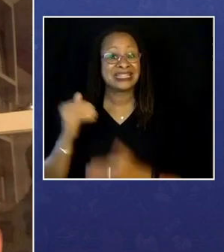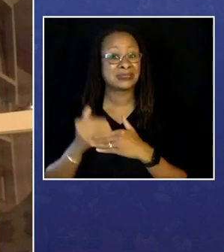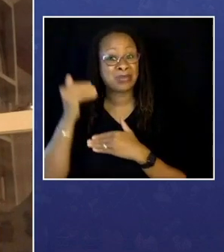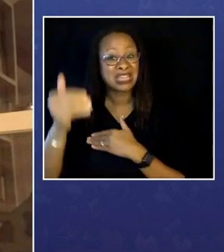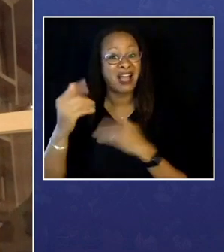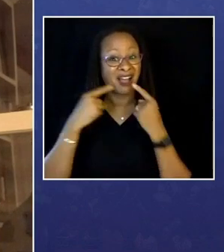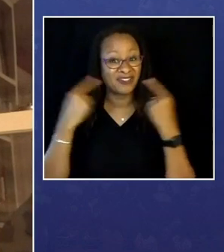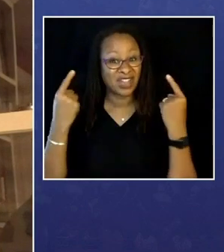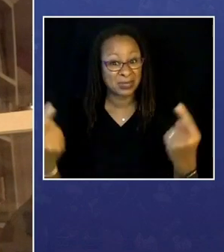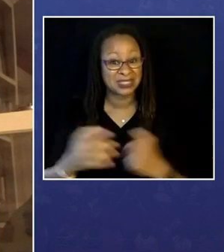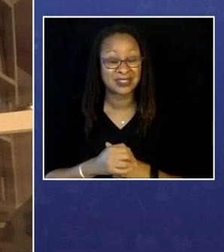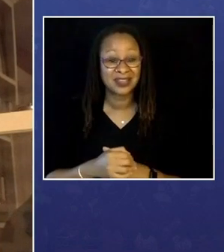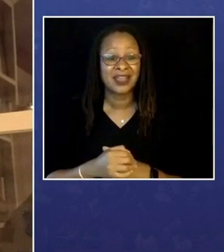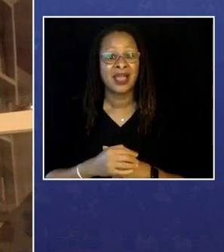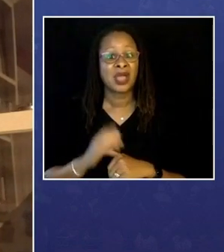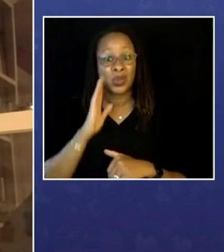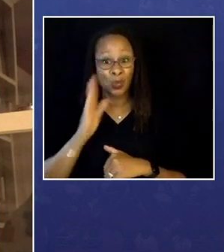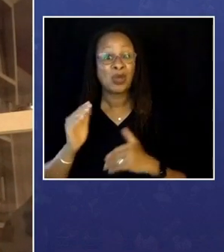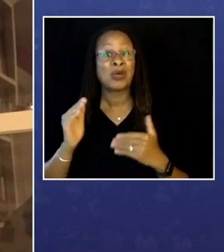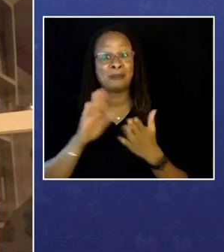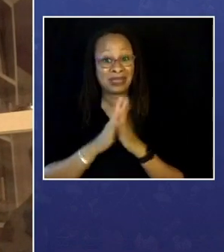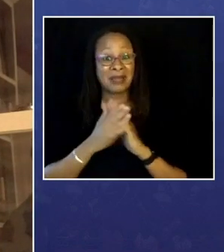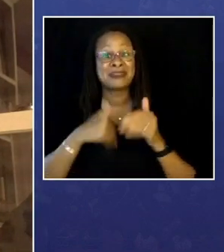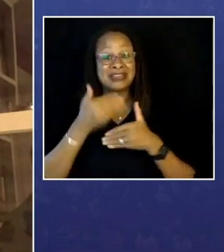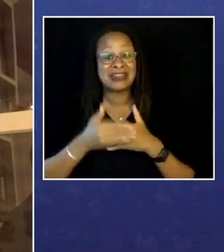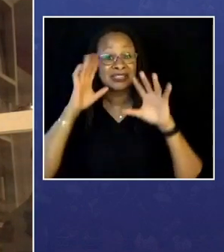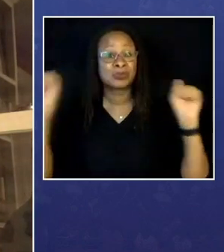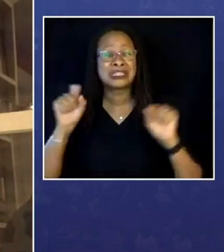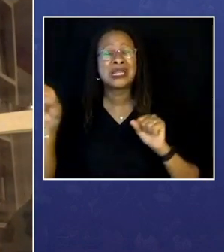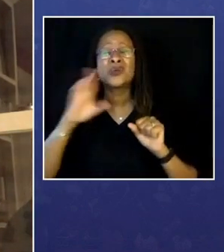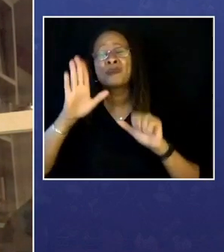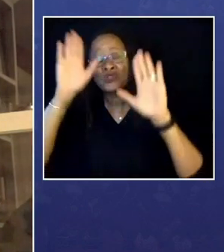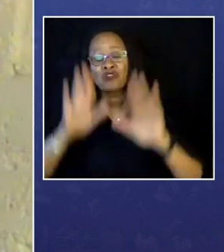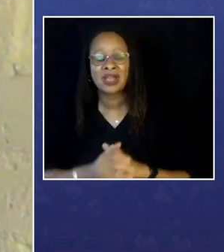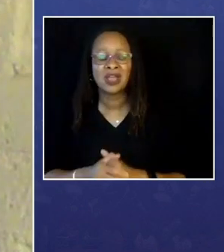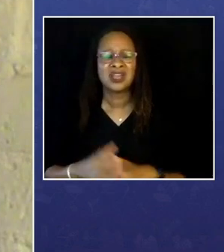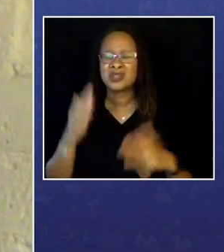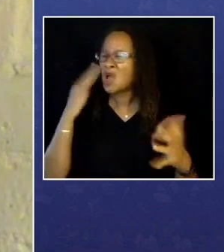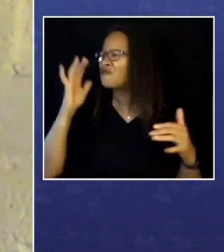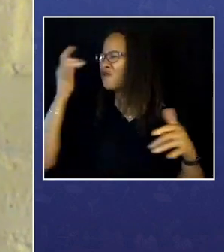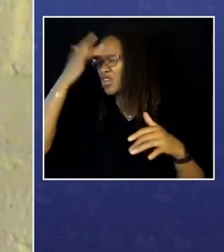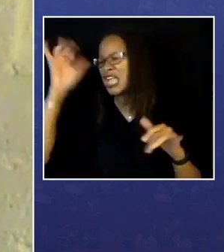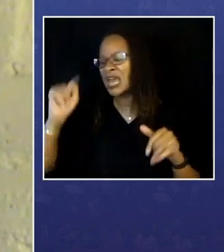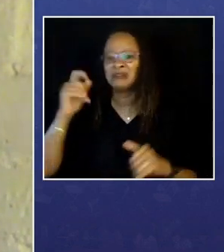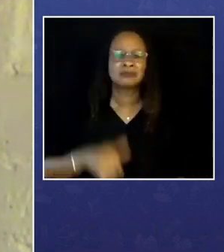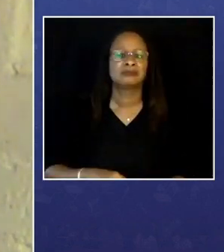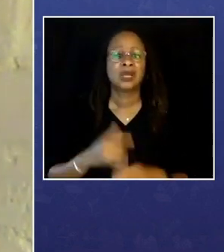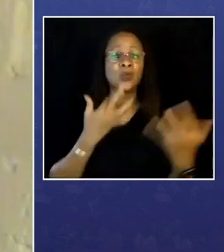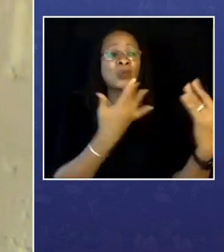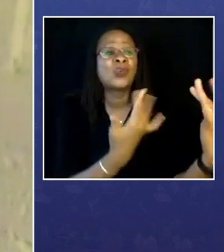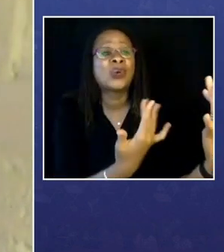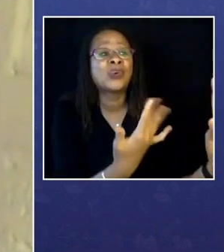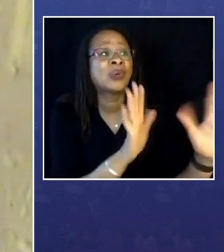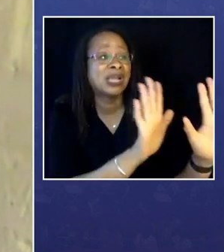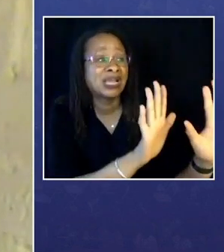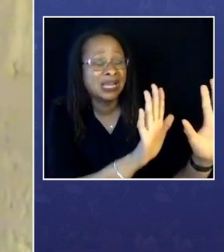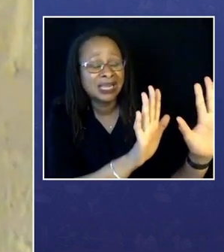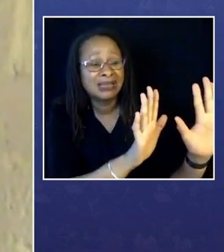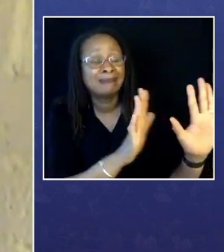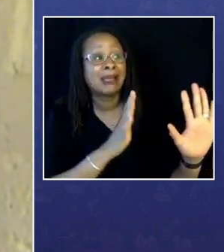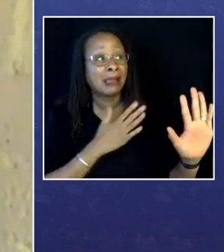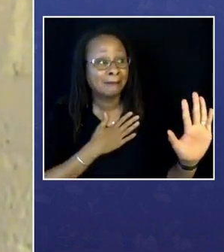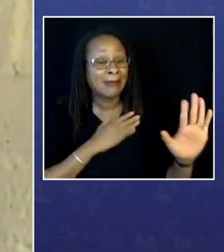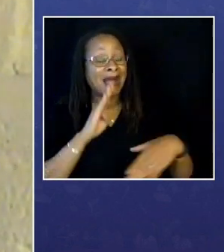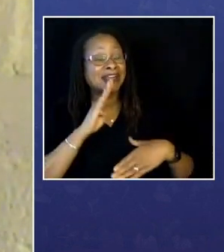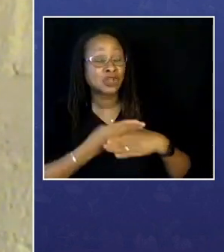He's beyond famous. He's going to be our next president, and he's going to be great. You know what? Forget it. Goodbye. Wait. Could I,